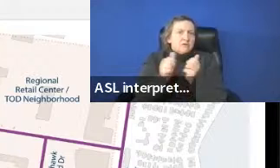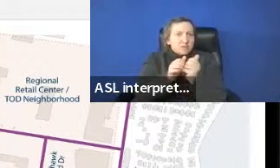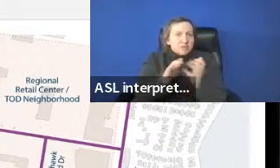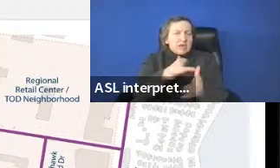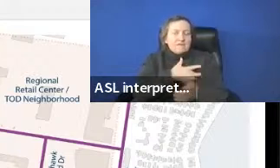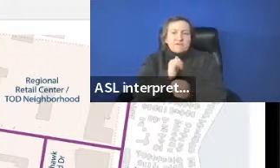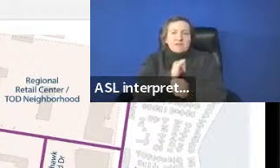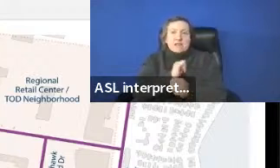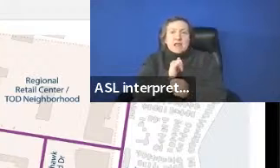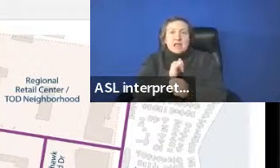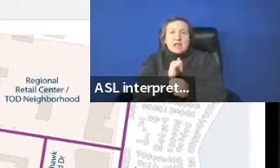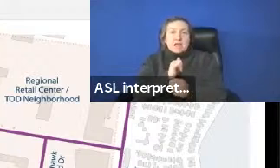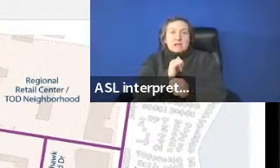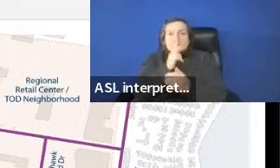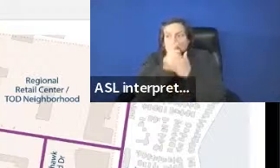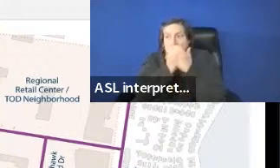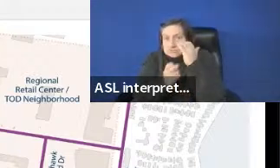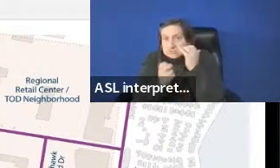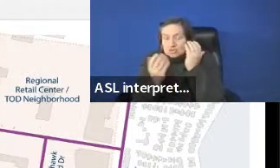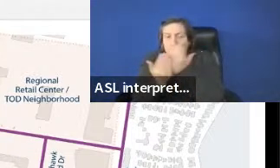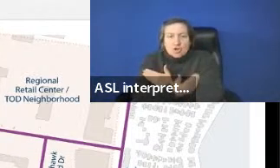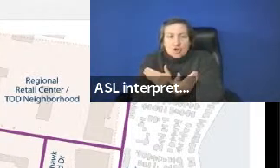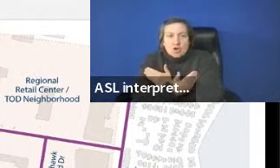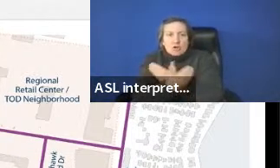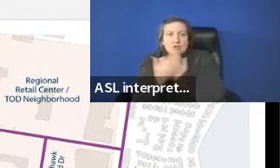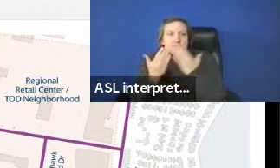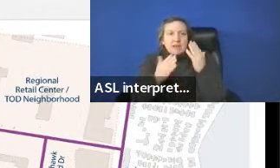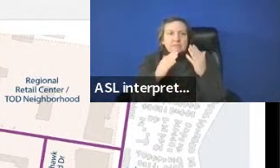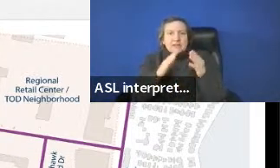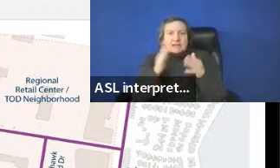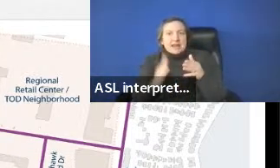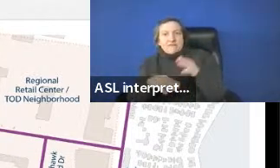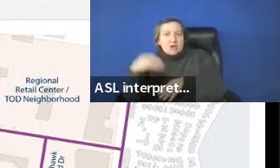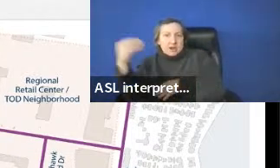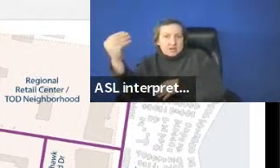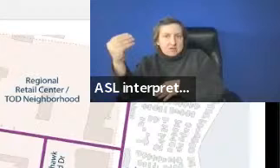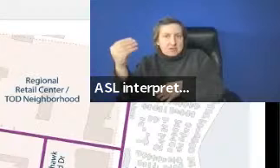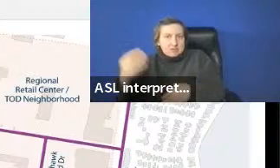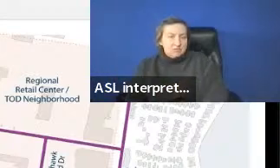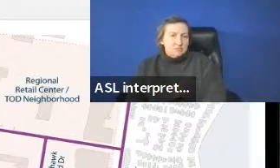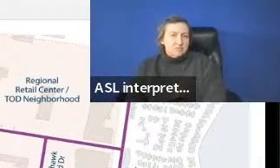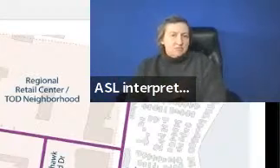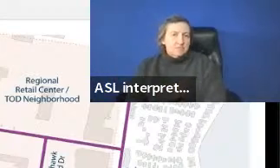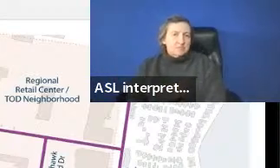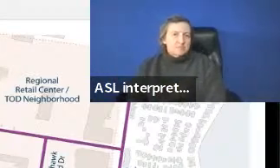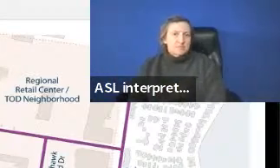they're going into a deep, dark tunnel that they might not come back out of.